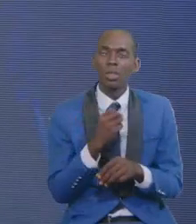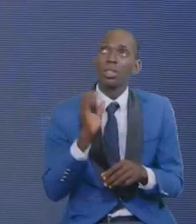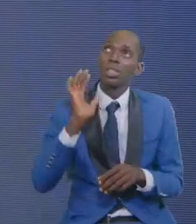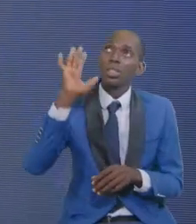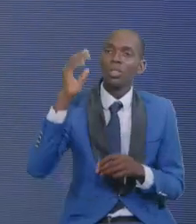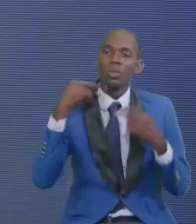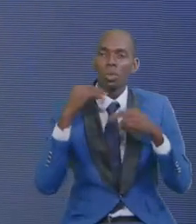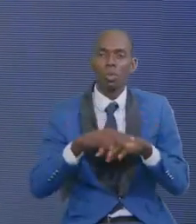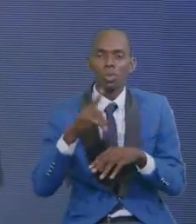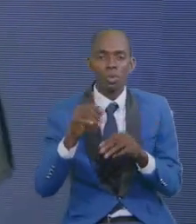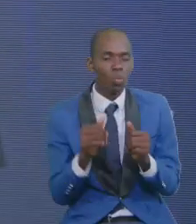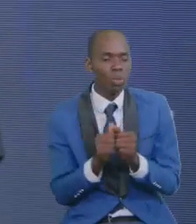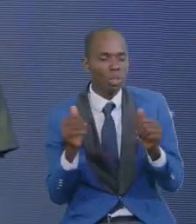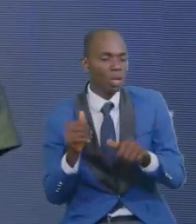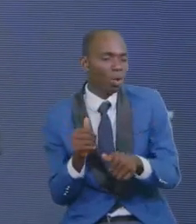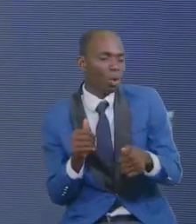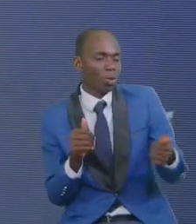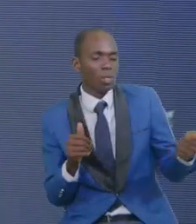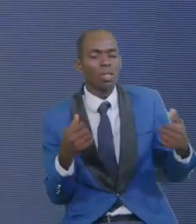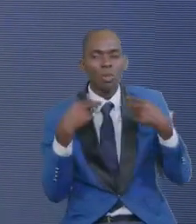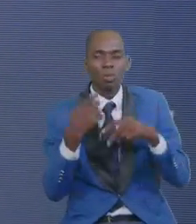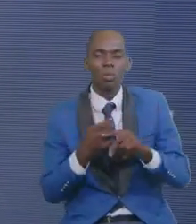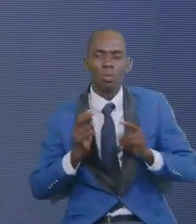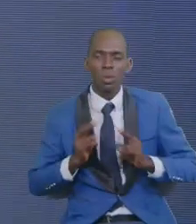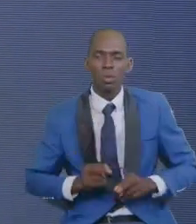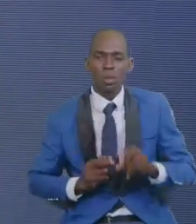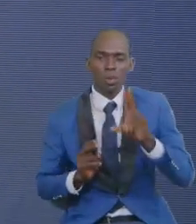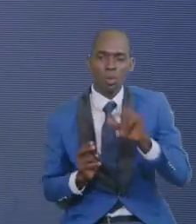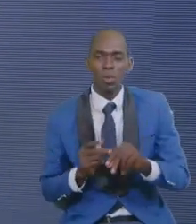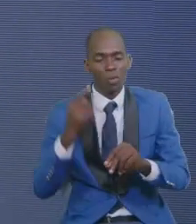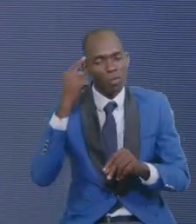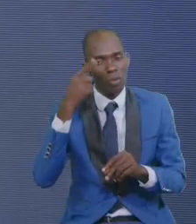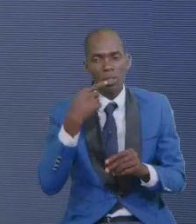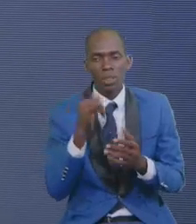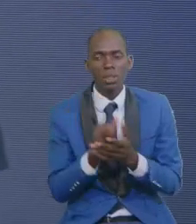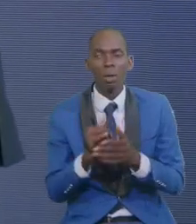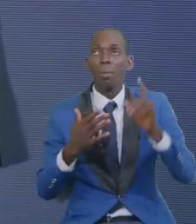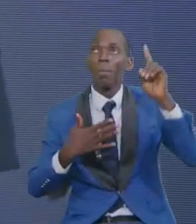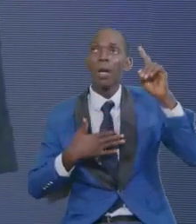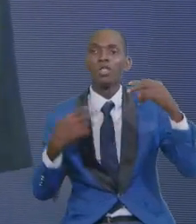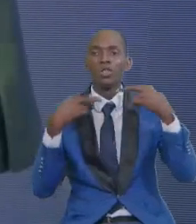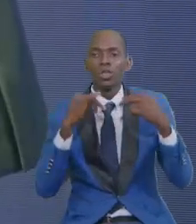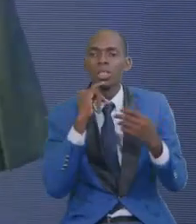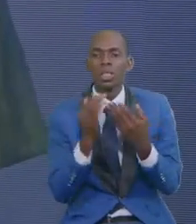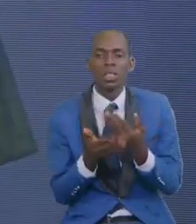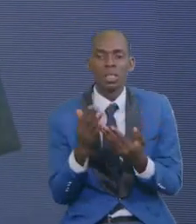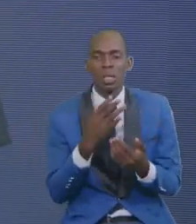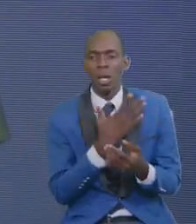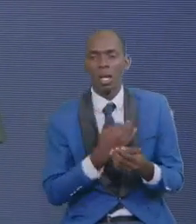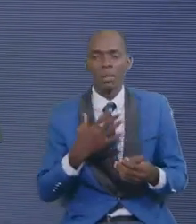extra yoke from anybody else, for my yoke is easy and my burden is